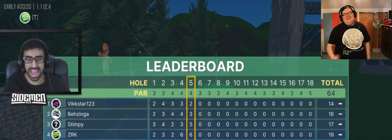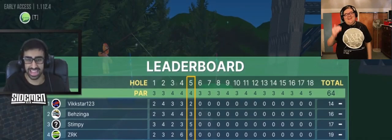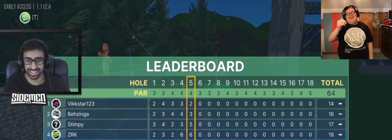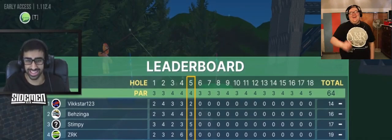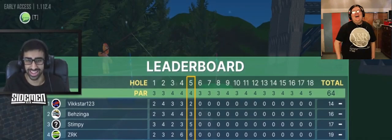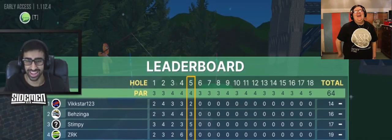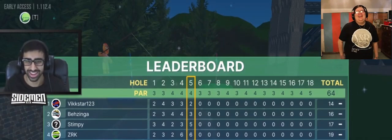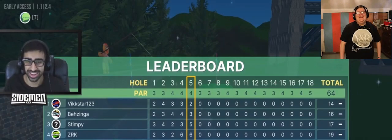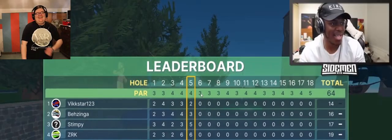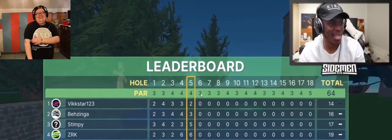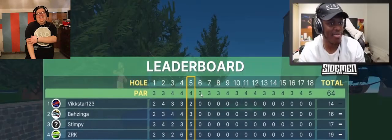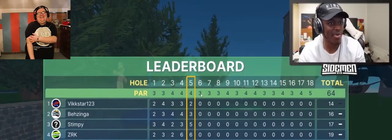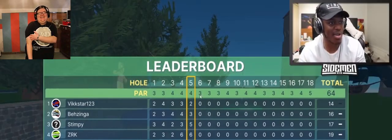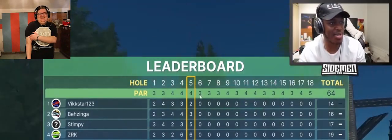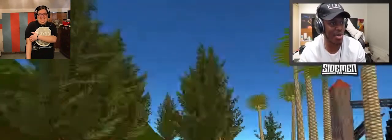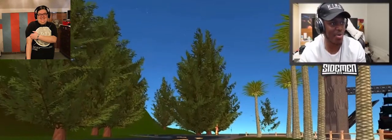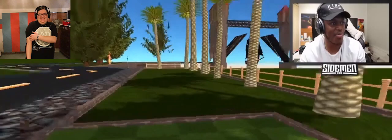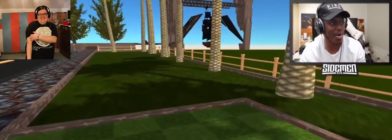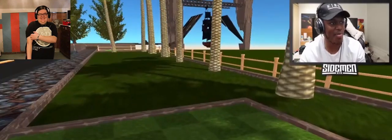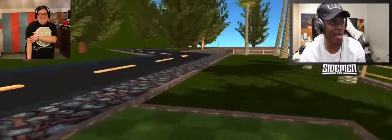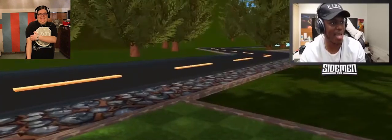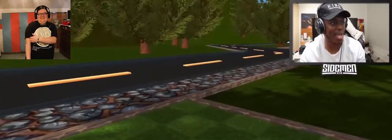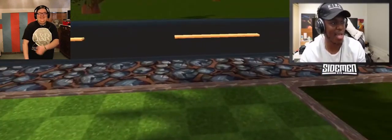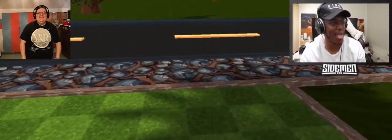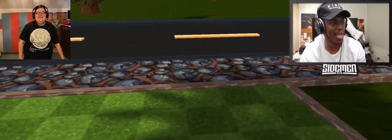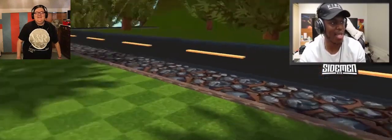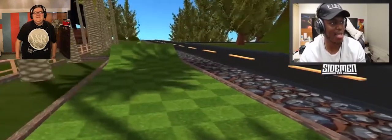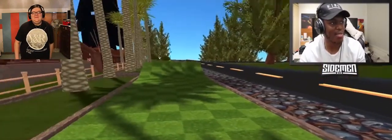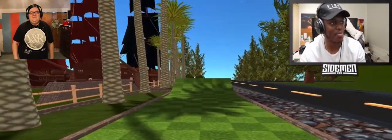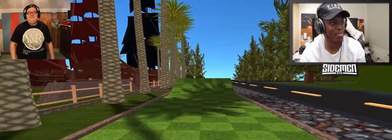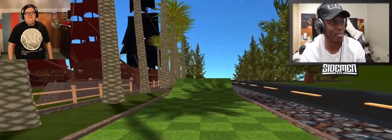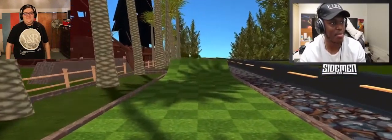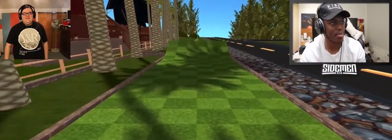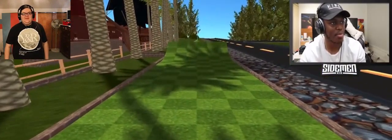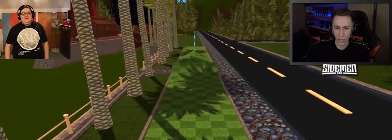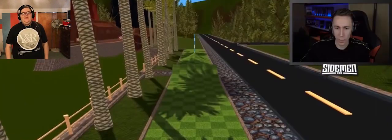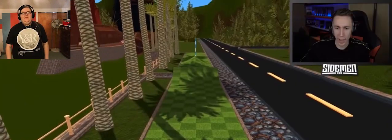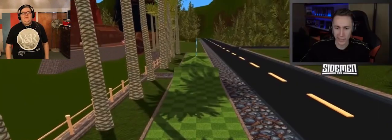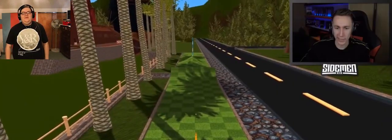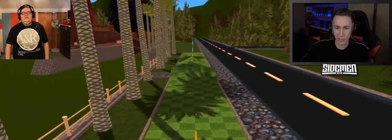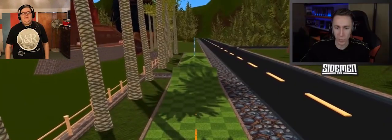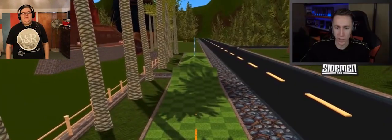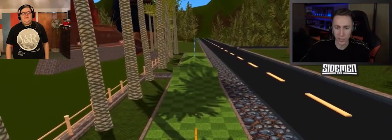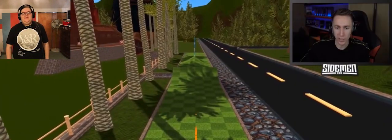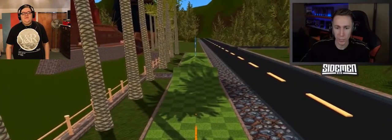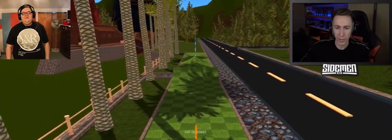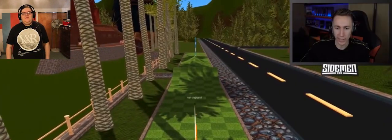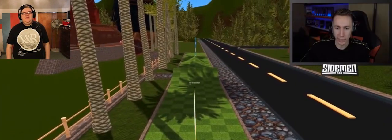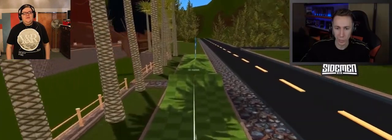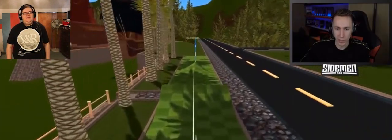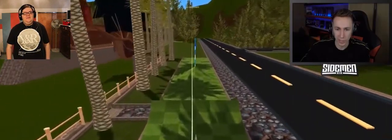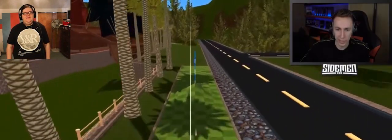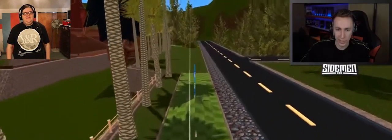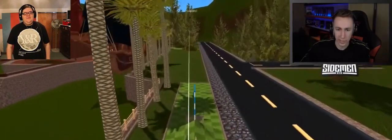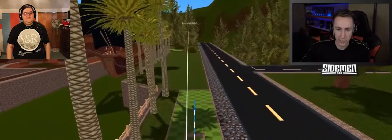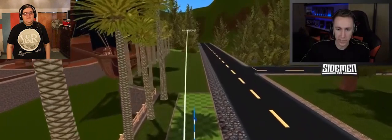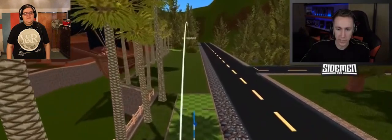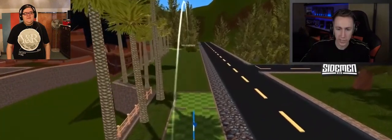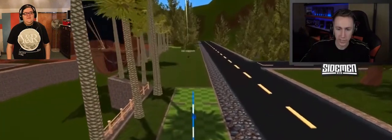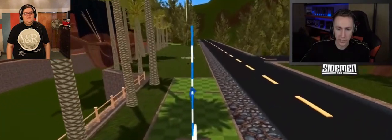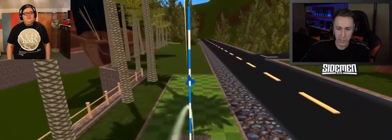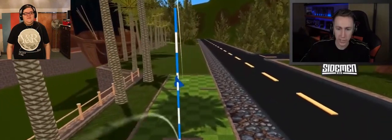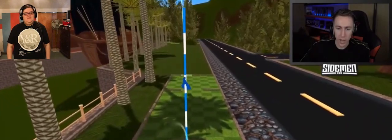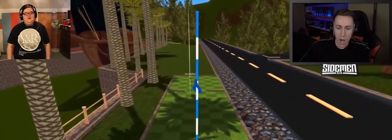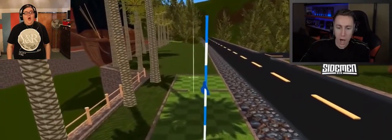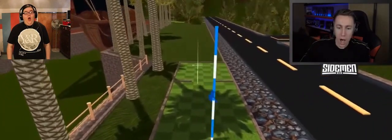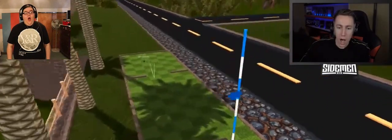within eight. We've got two. Fuck me. Oh, I'm a professional. Oh. Yeah, I'm going to bang this in one. Yeah? Bang will you? One. Hey, Simon,